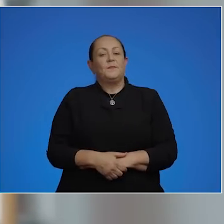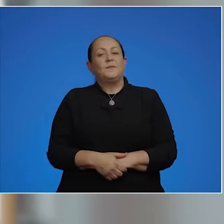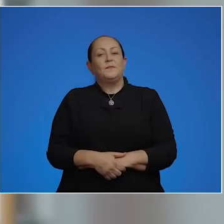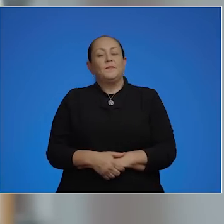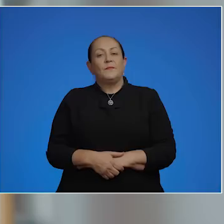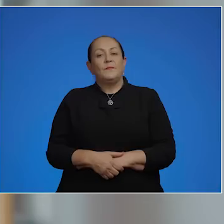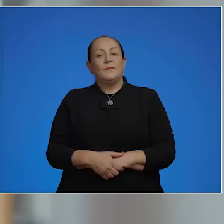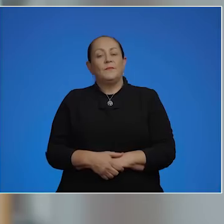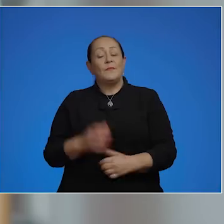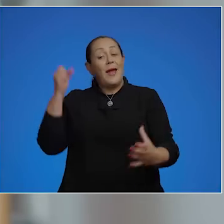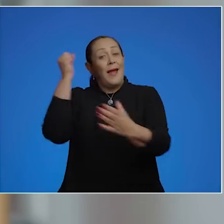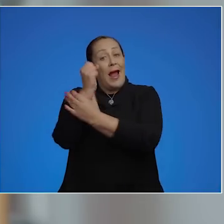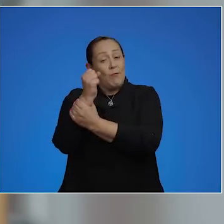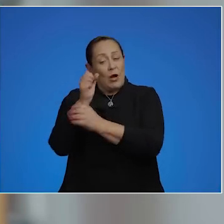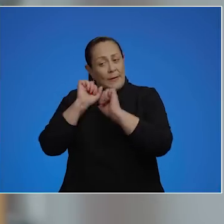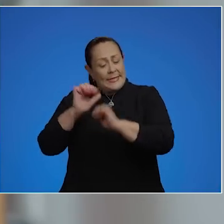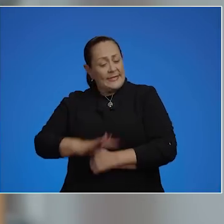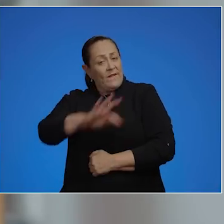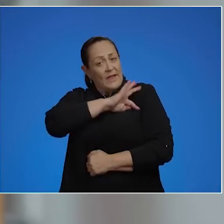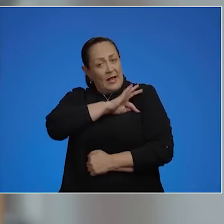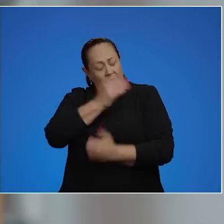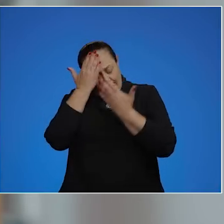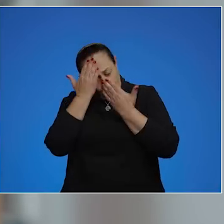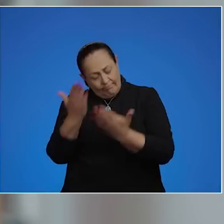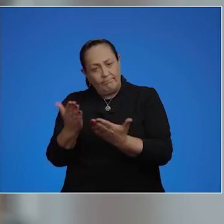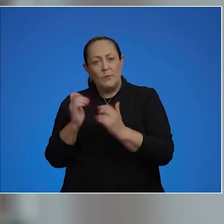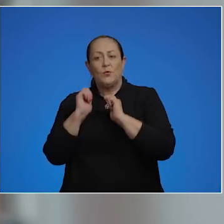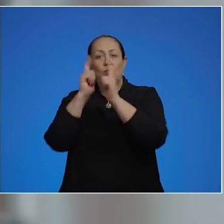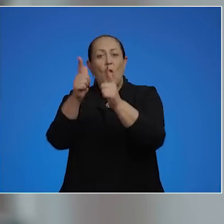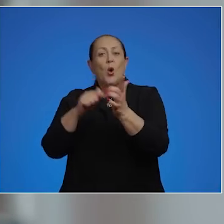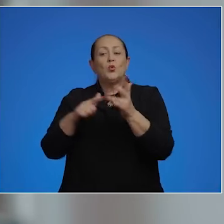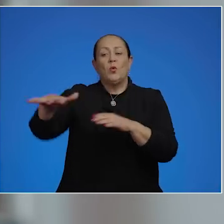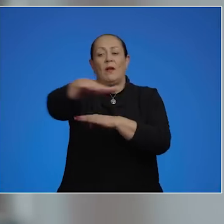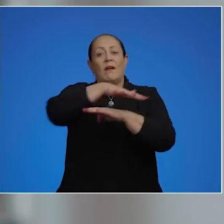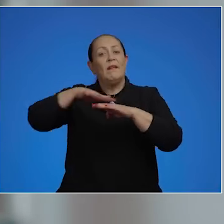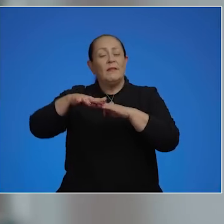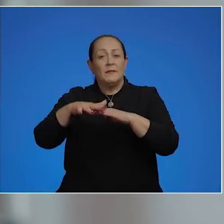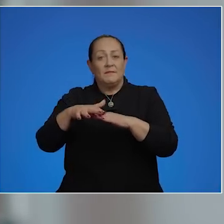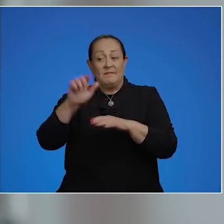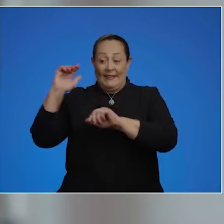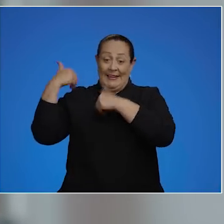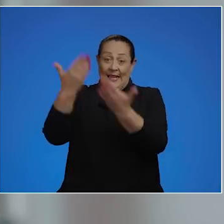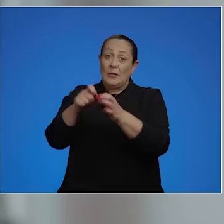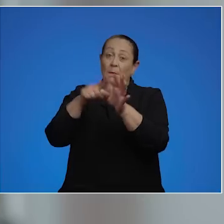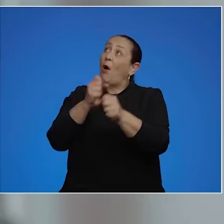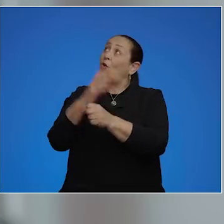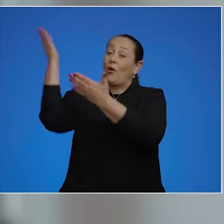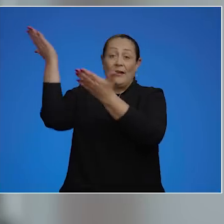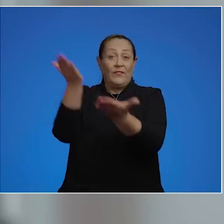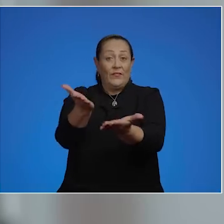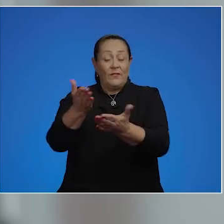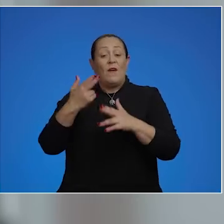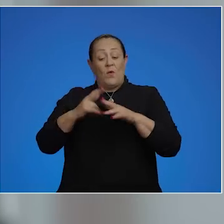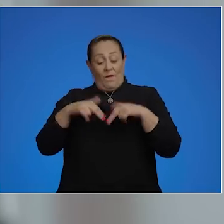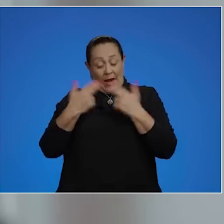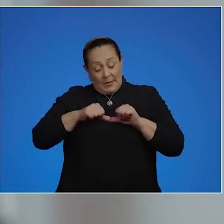It was by faith that Abraham obeyed the call to set out for a country that was the inheritance given to him